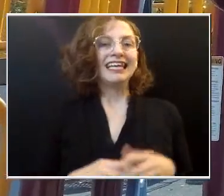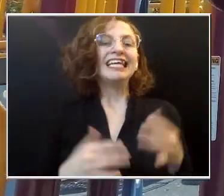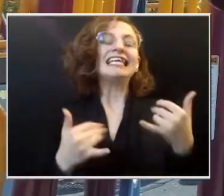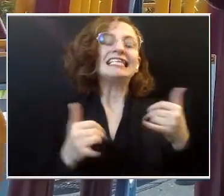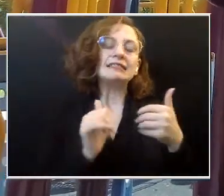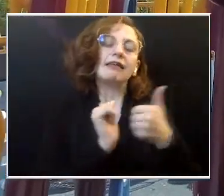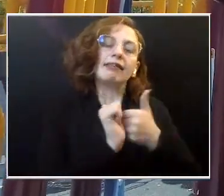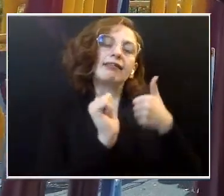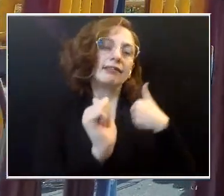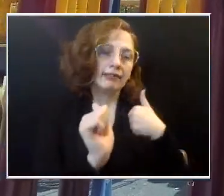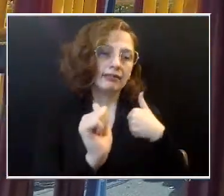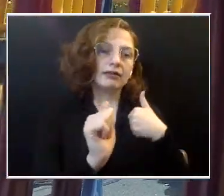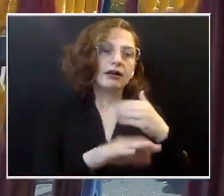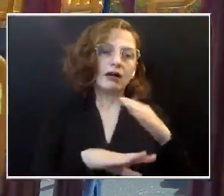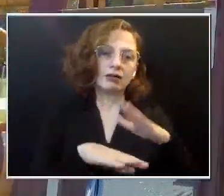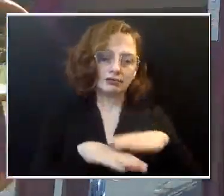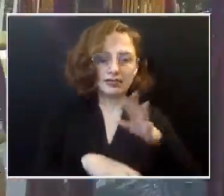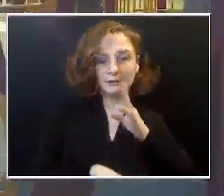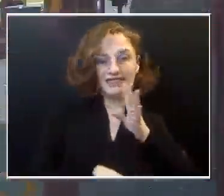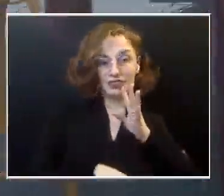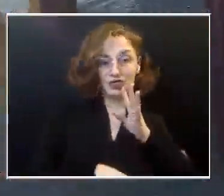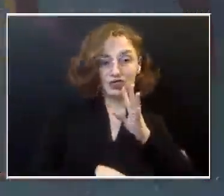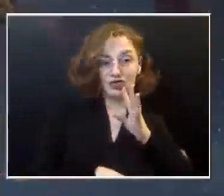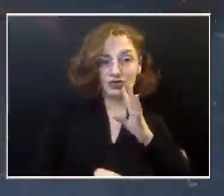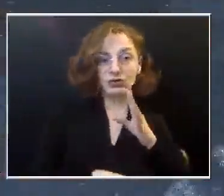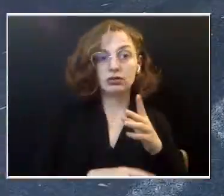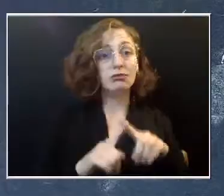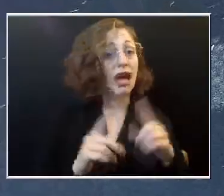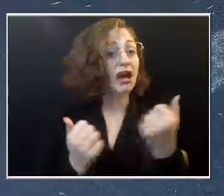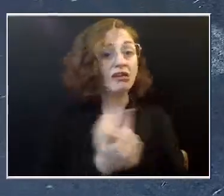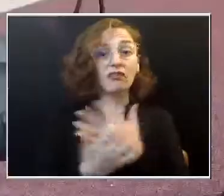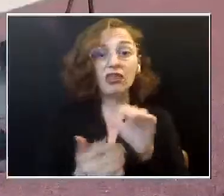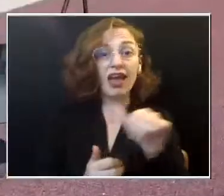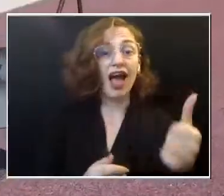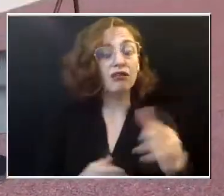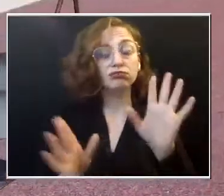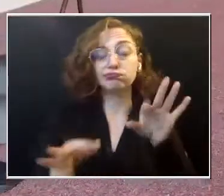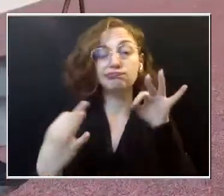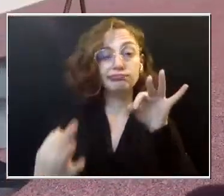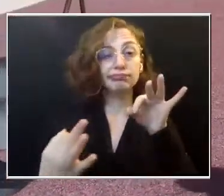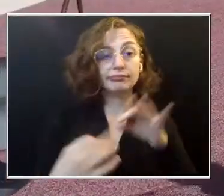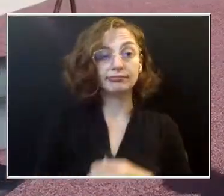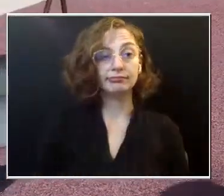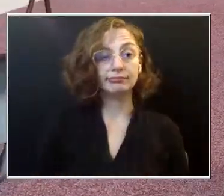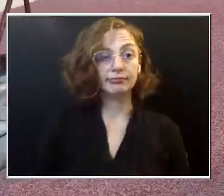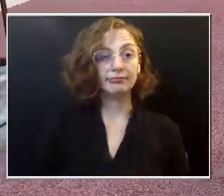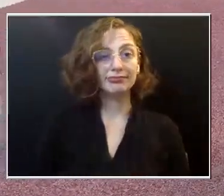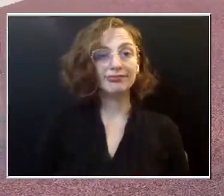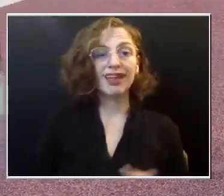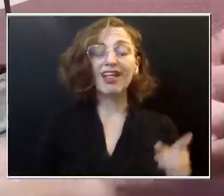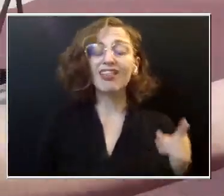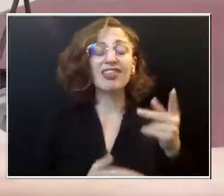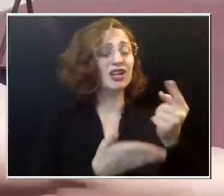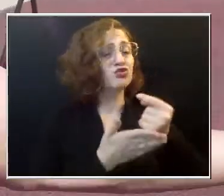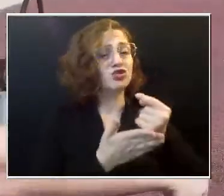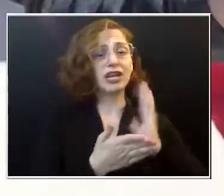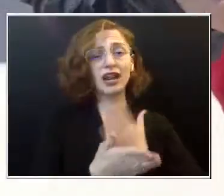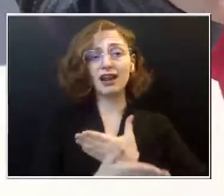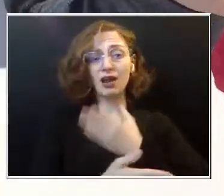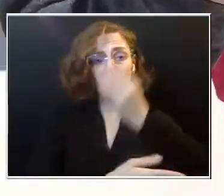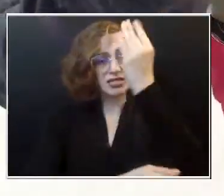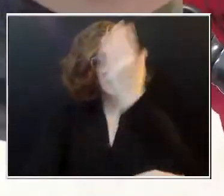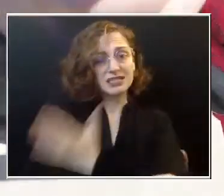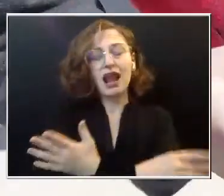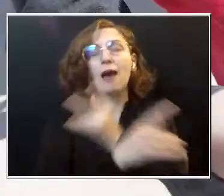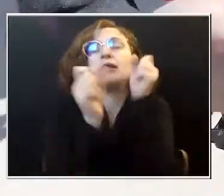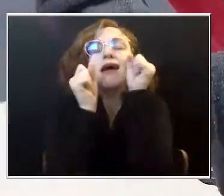everything else, they said he's perfect. They definitely did amazing at treating our son. He's smiling. They saved our